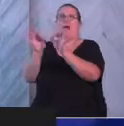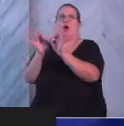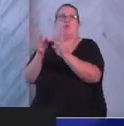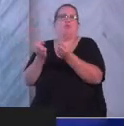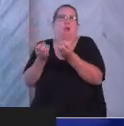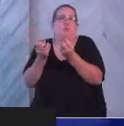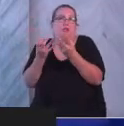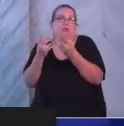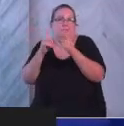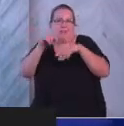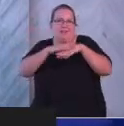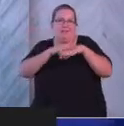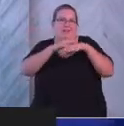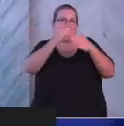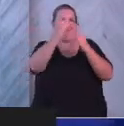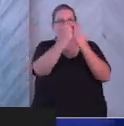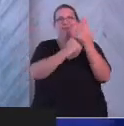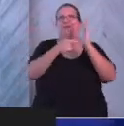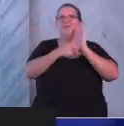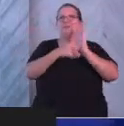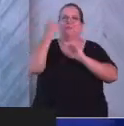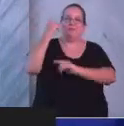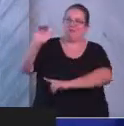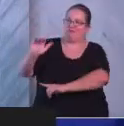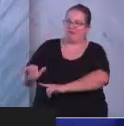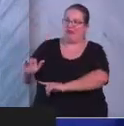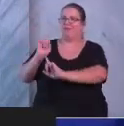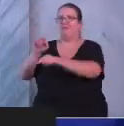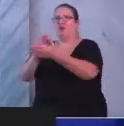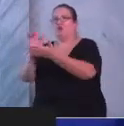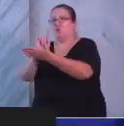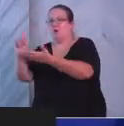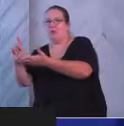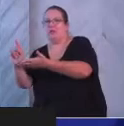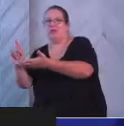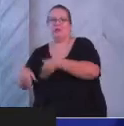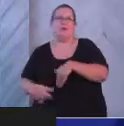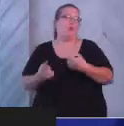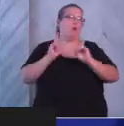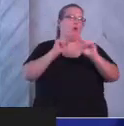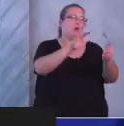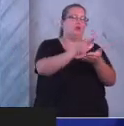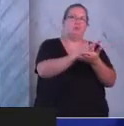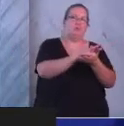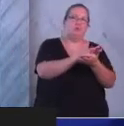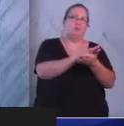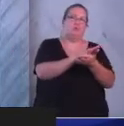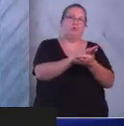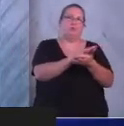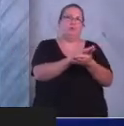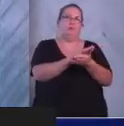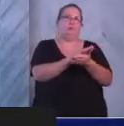various different factors. So for example, if a child had been in school for 1 week or a child had been in school for